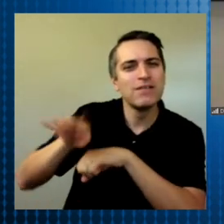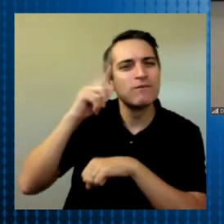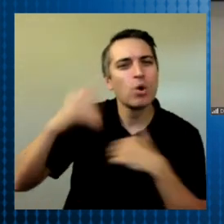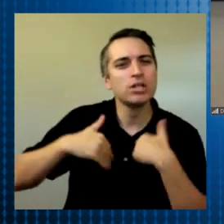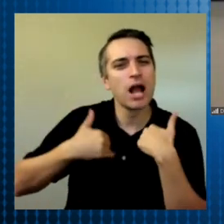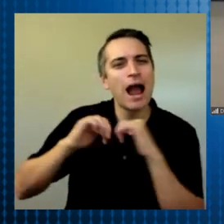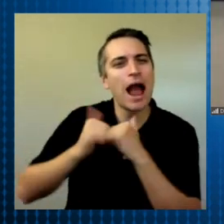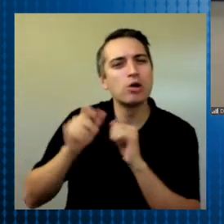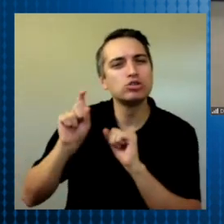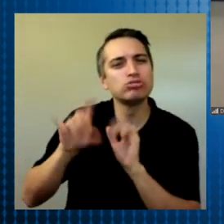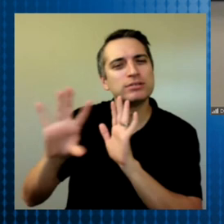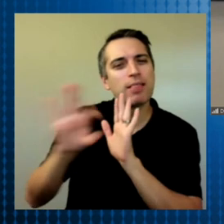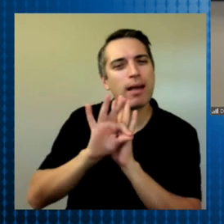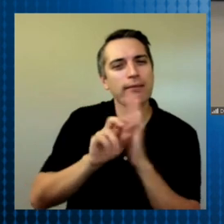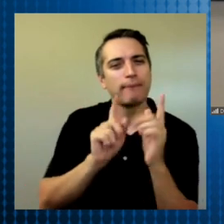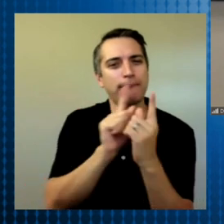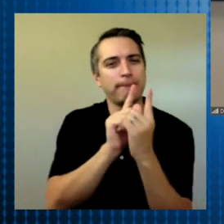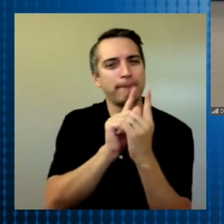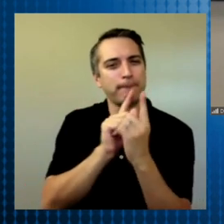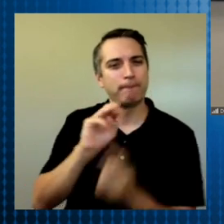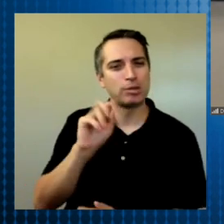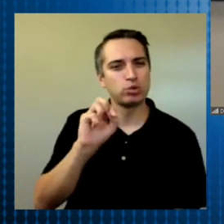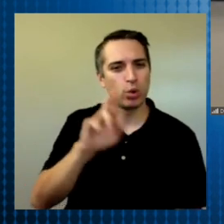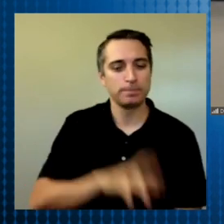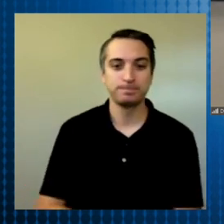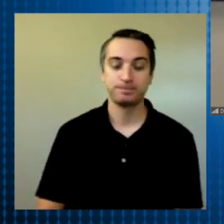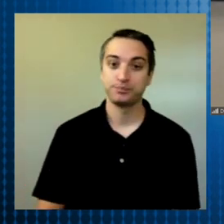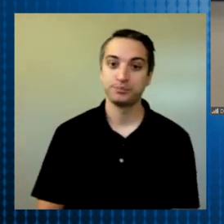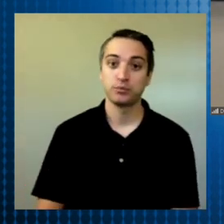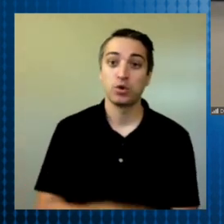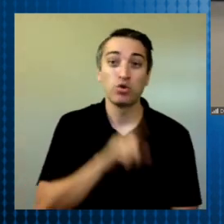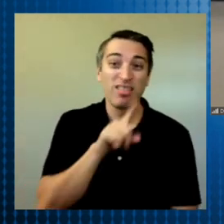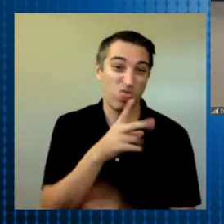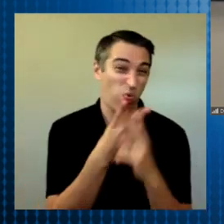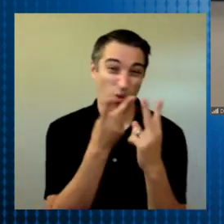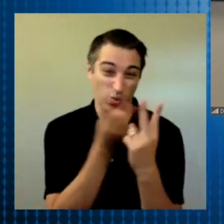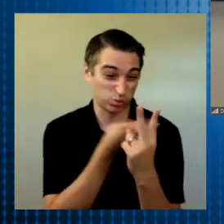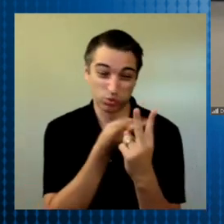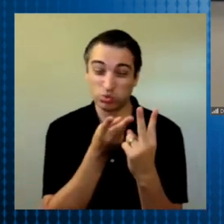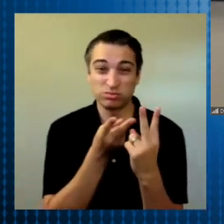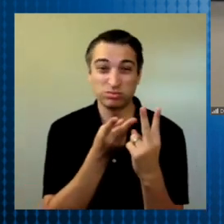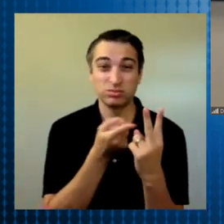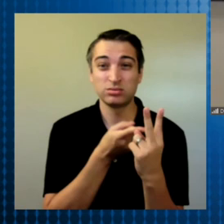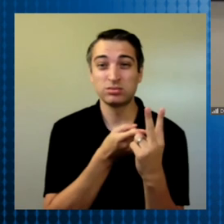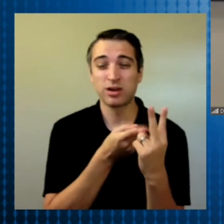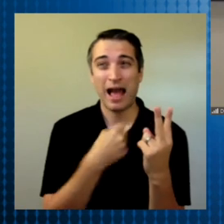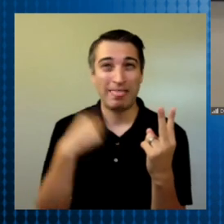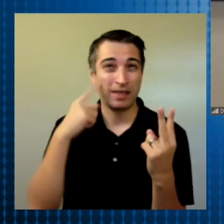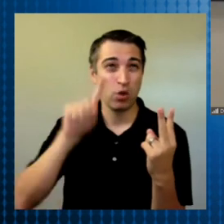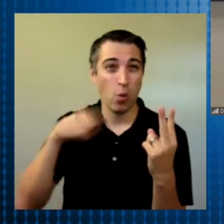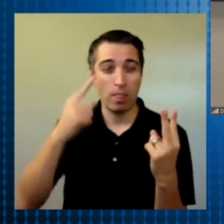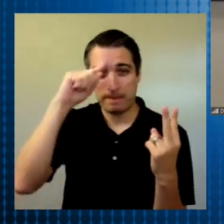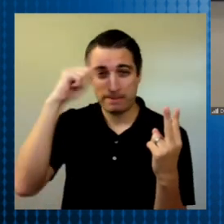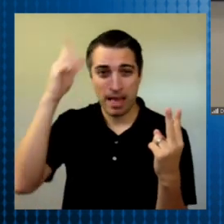Well, those two guys were probably the only two Black men that I knew that were on faculty at Mott